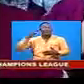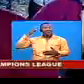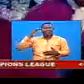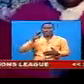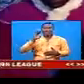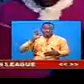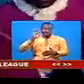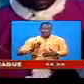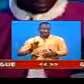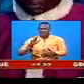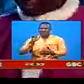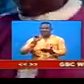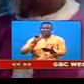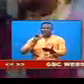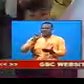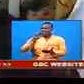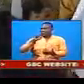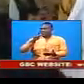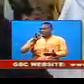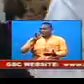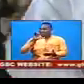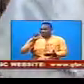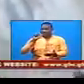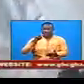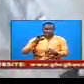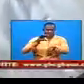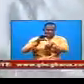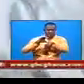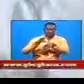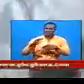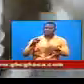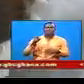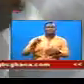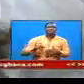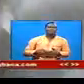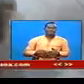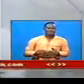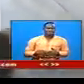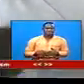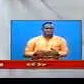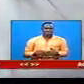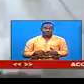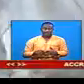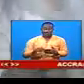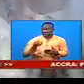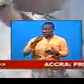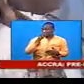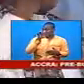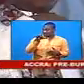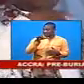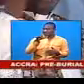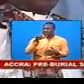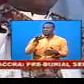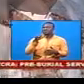the Accra Diocese of the Anglican Church at a service held at the Cathedral Church of the Most Holy Trinity in